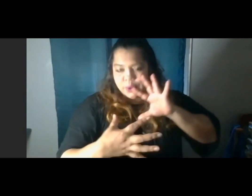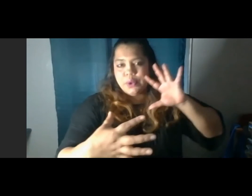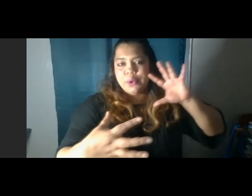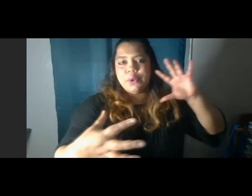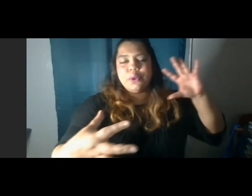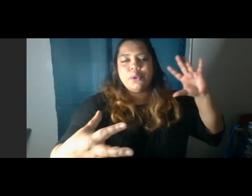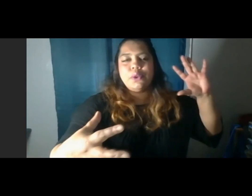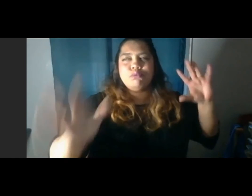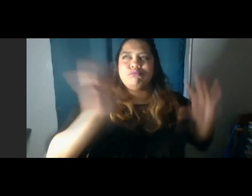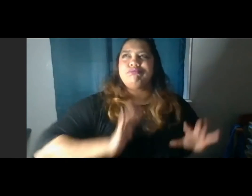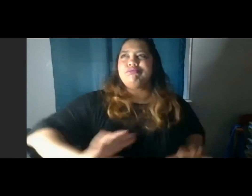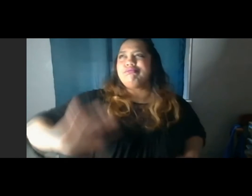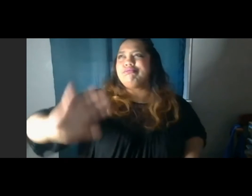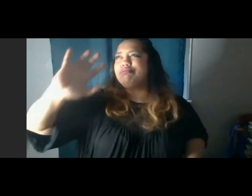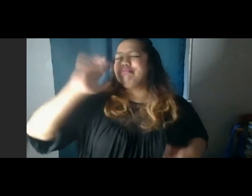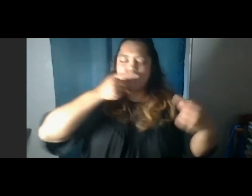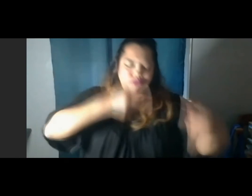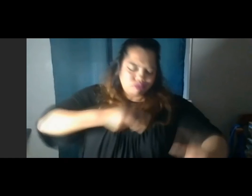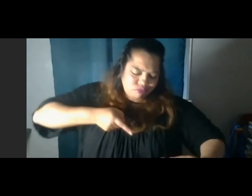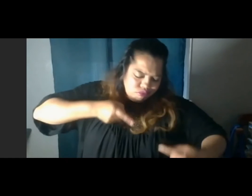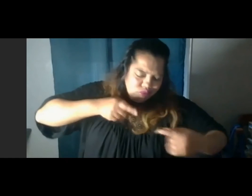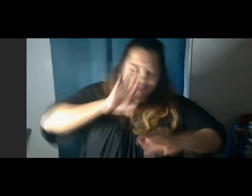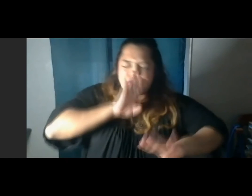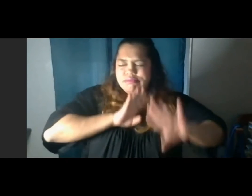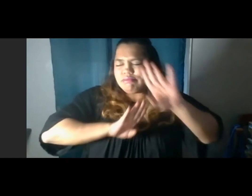go. I am enough.